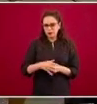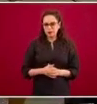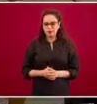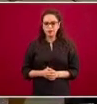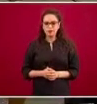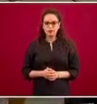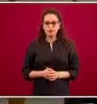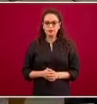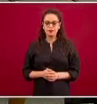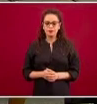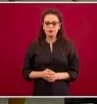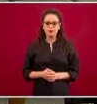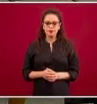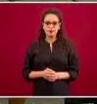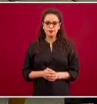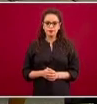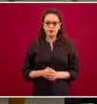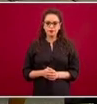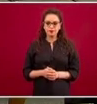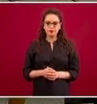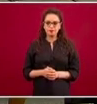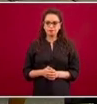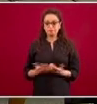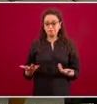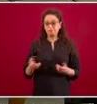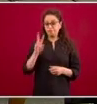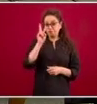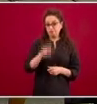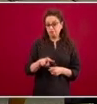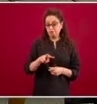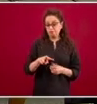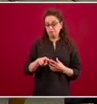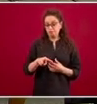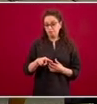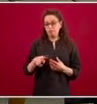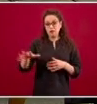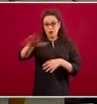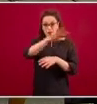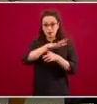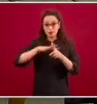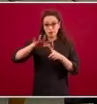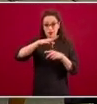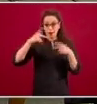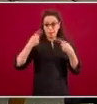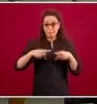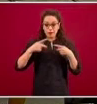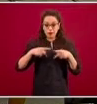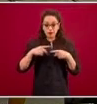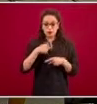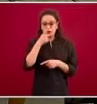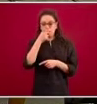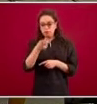representing the day the fatality occurred. So what we want to say is,